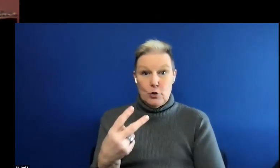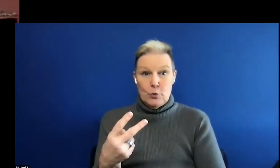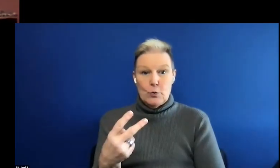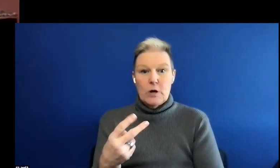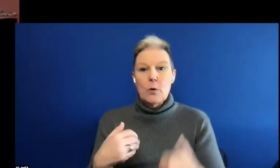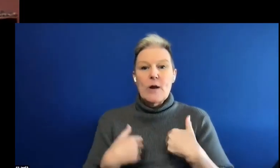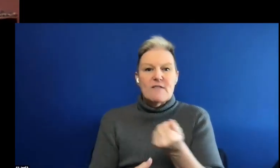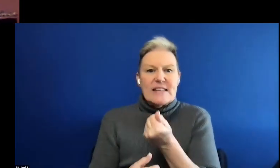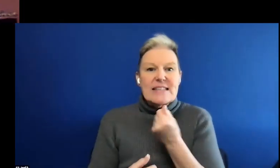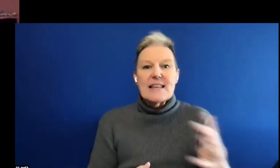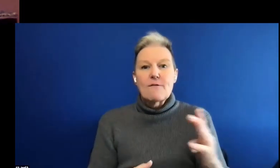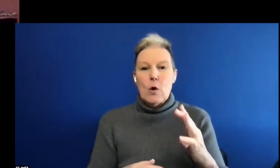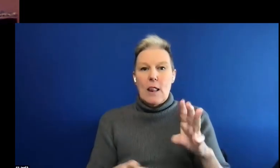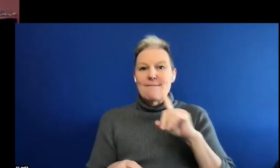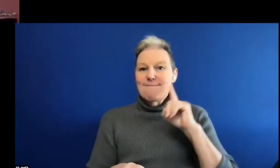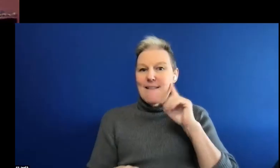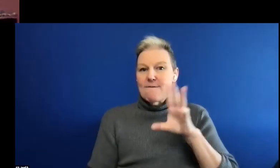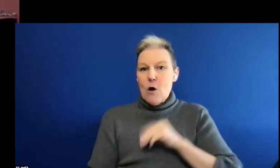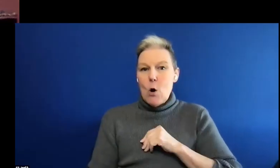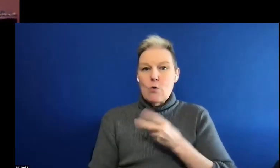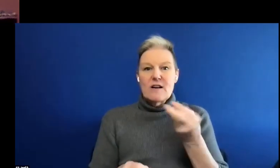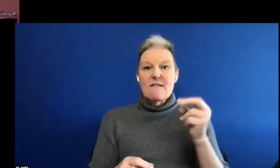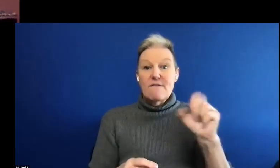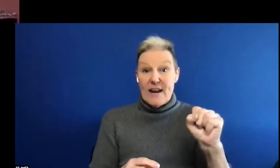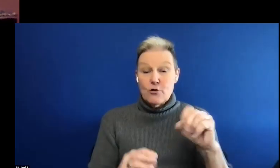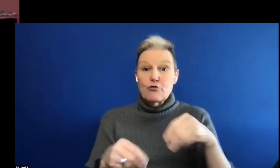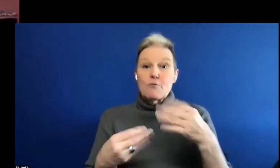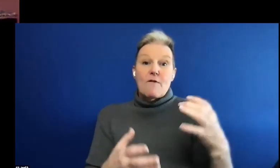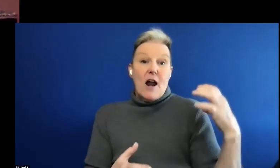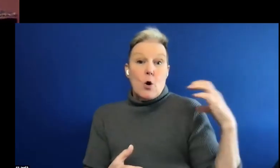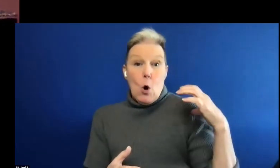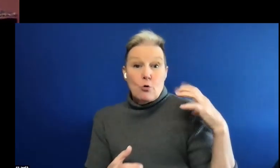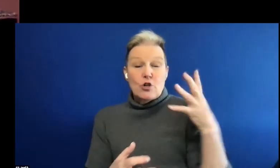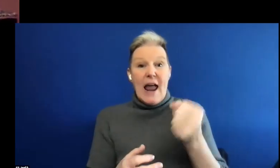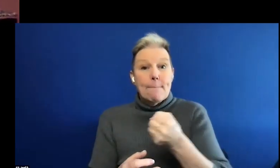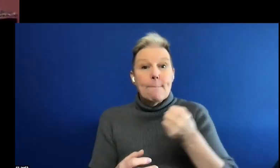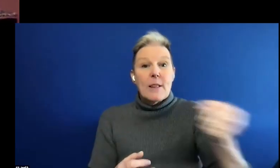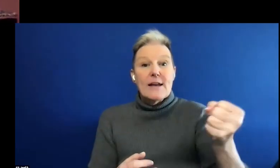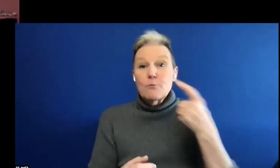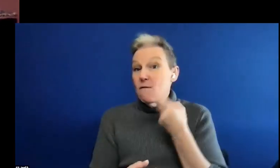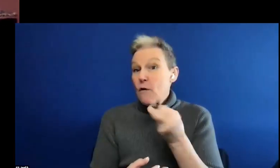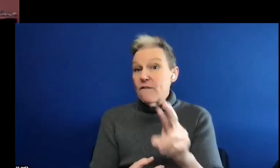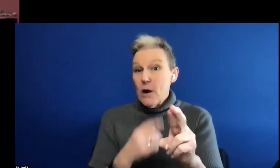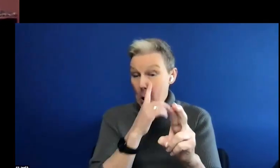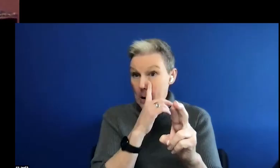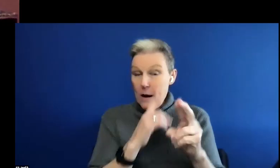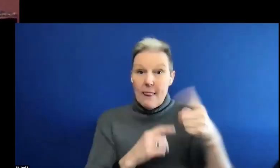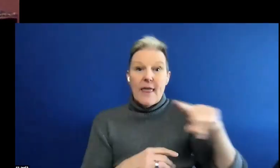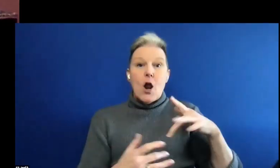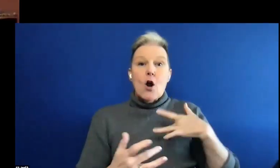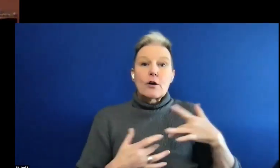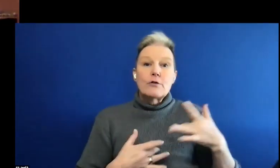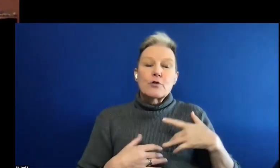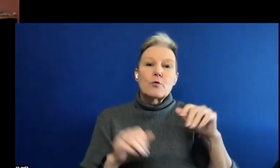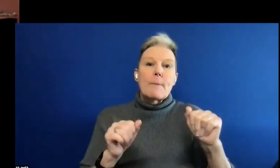have several deaf-owned vendors who provide job coaching and placement services for VR. They are concerned with the